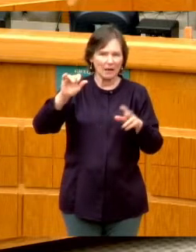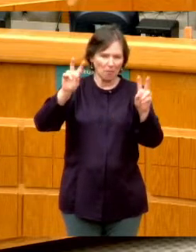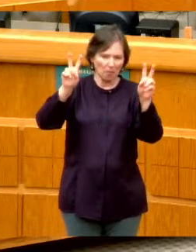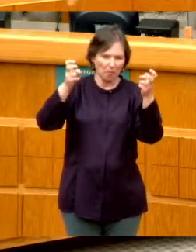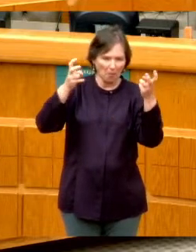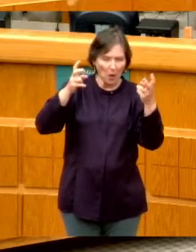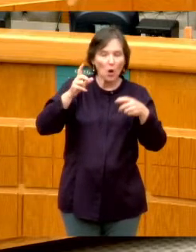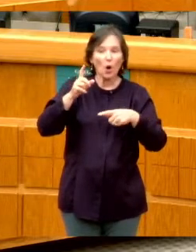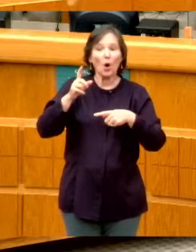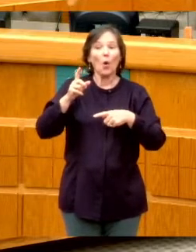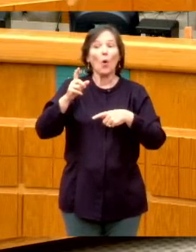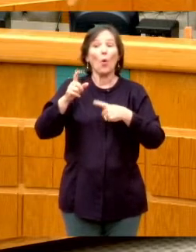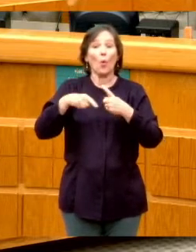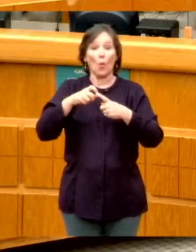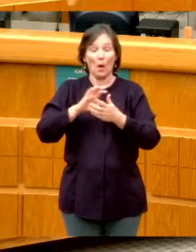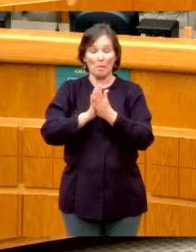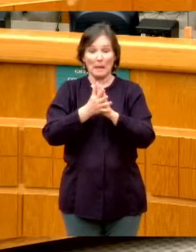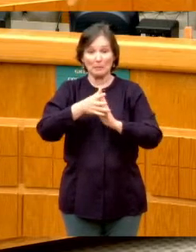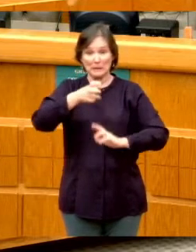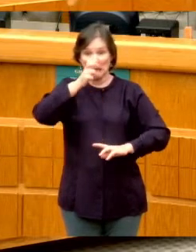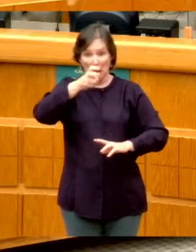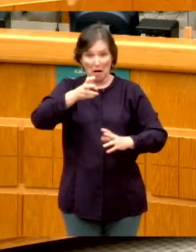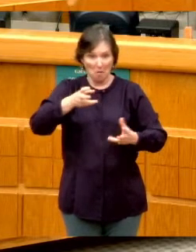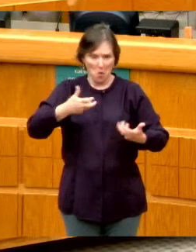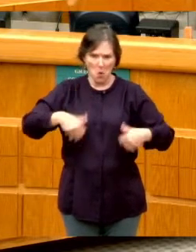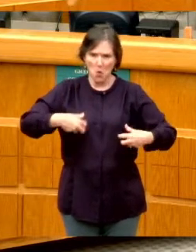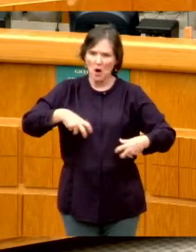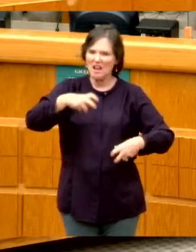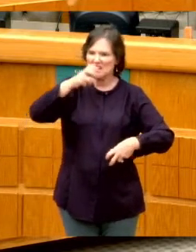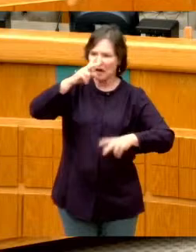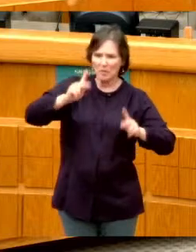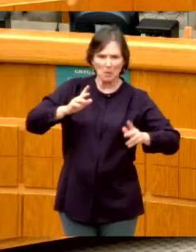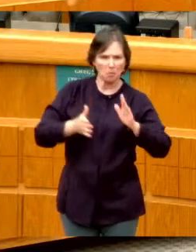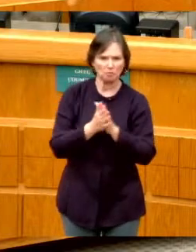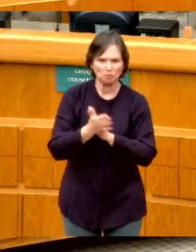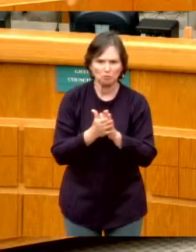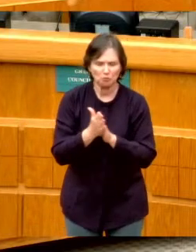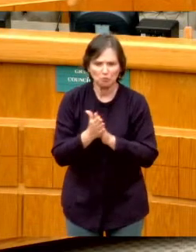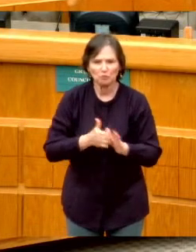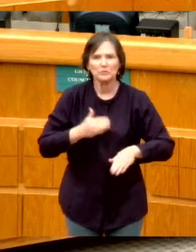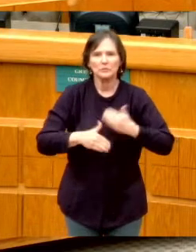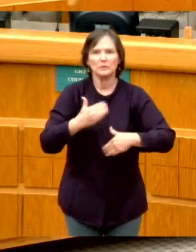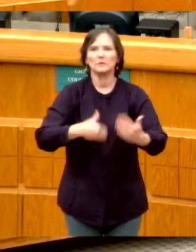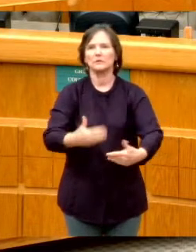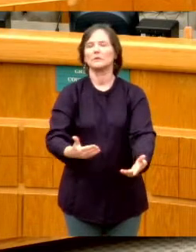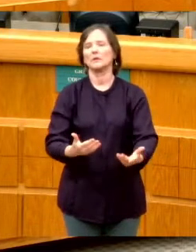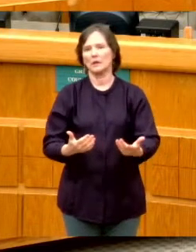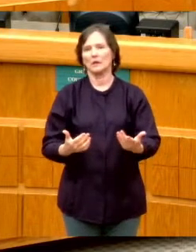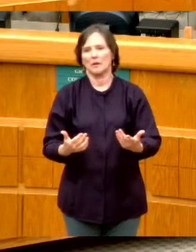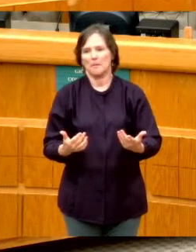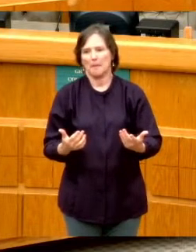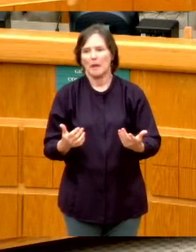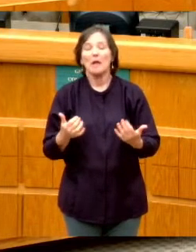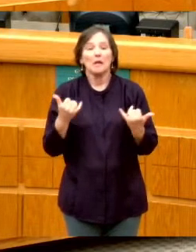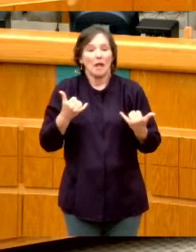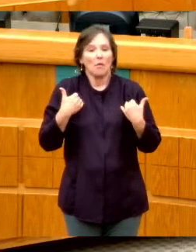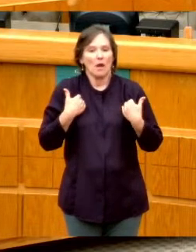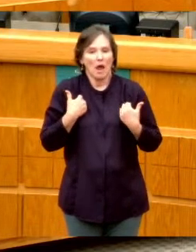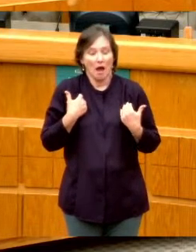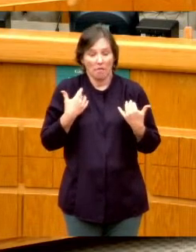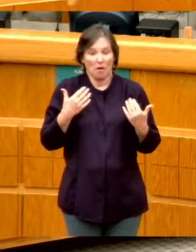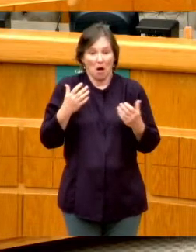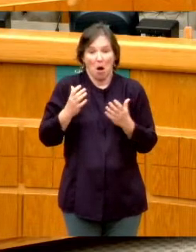city-county health is tough. And so we got going. And our silver lining for us is that we have had a chance to prove that we can get 2 weeks'